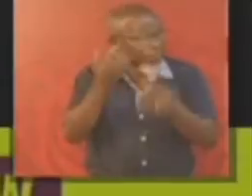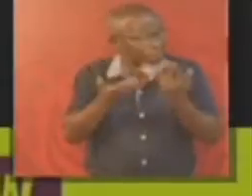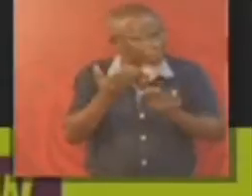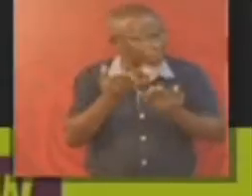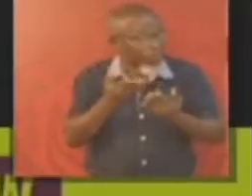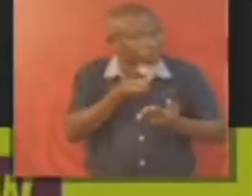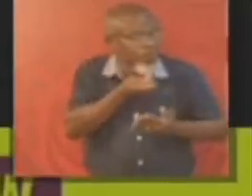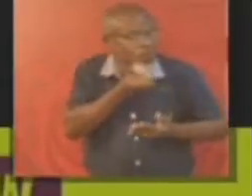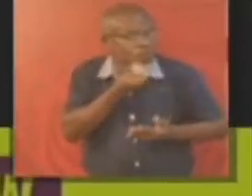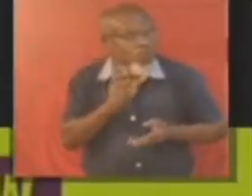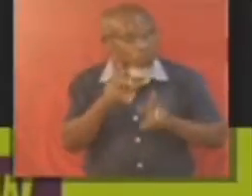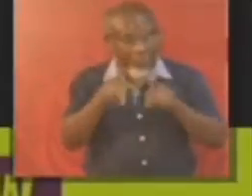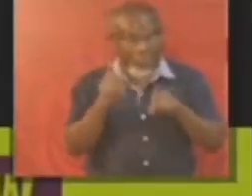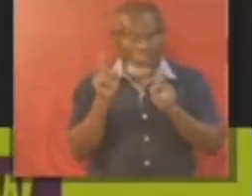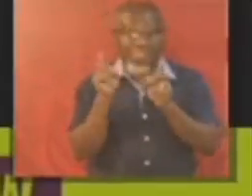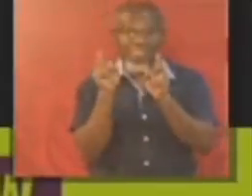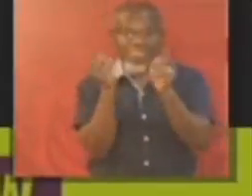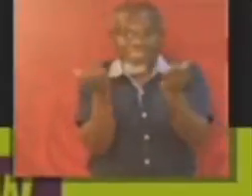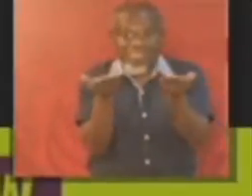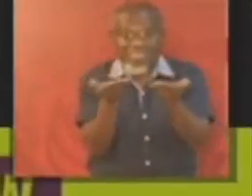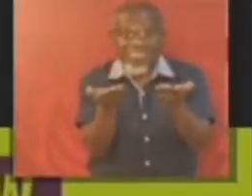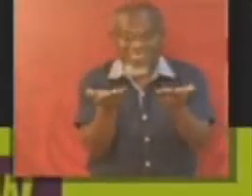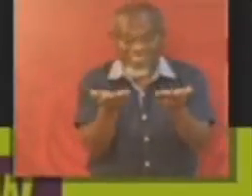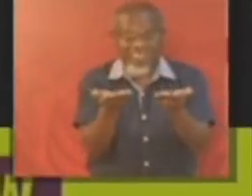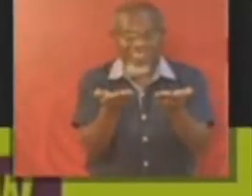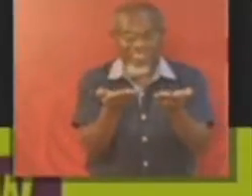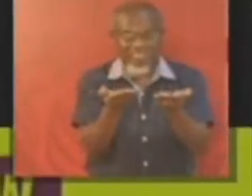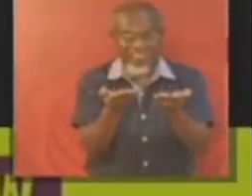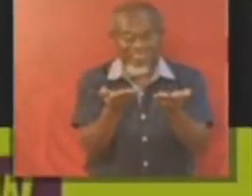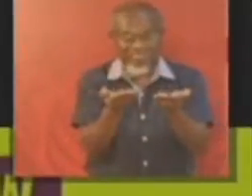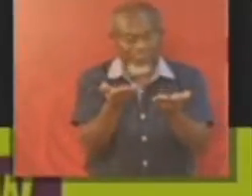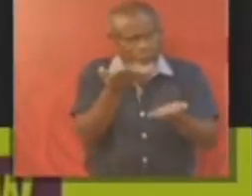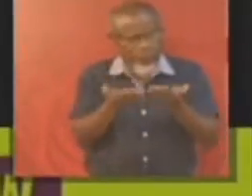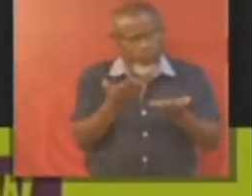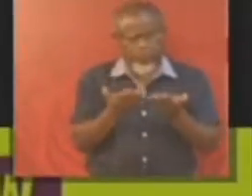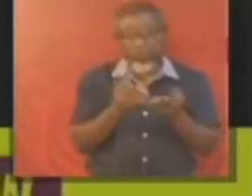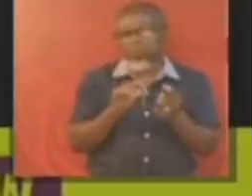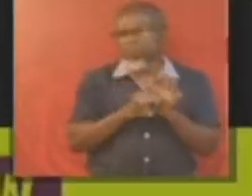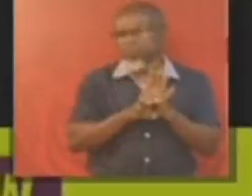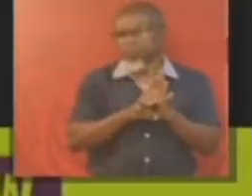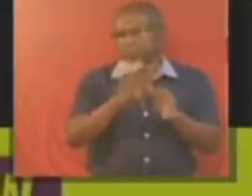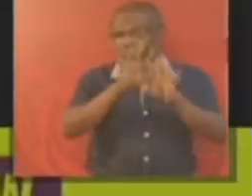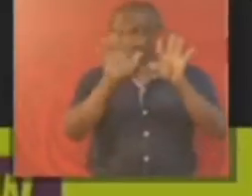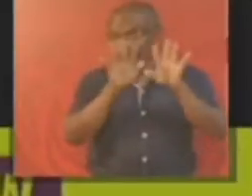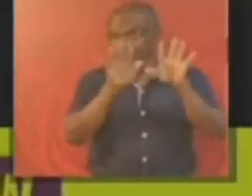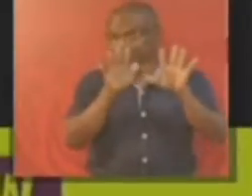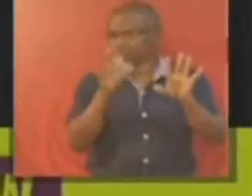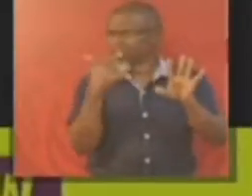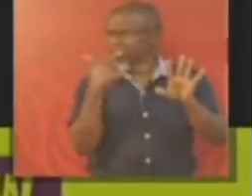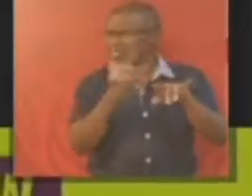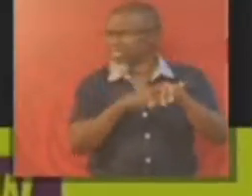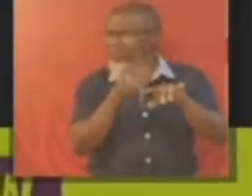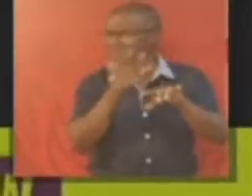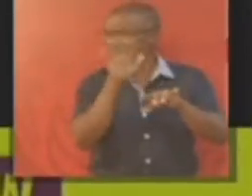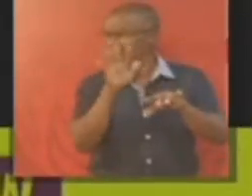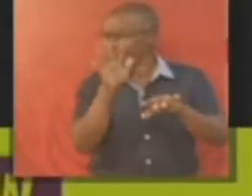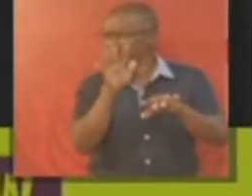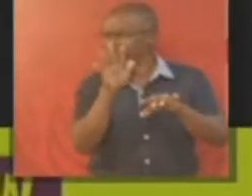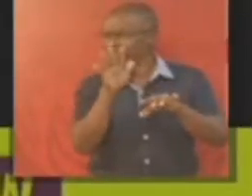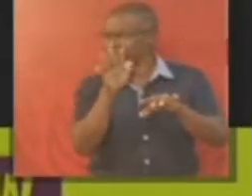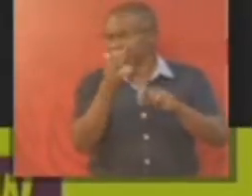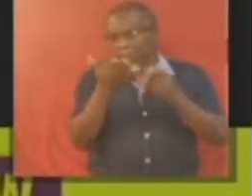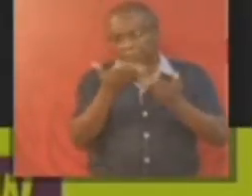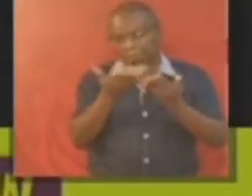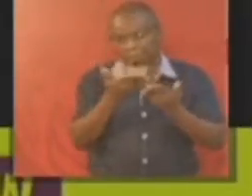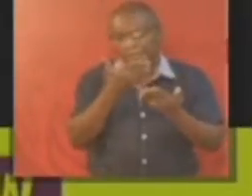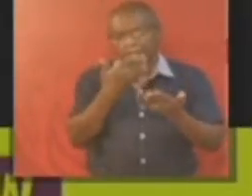Saturday afternoon, many people aren't going, or maybe Sunday lunchtime or Sunday, just before they close. Just kind of think about when is the best